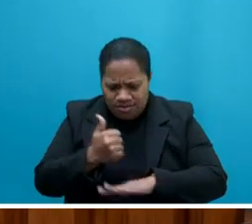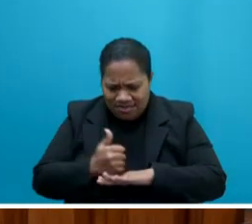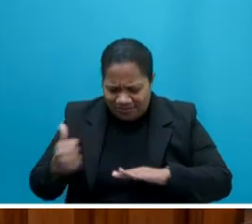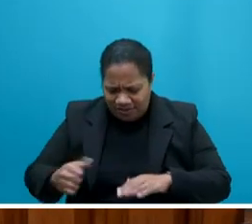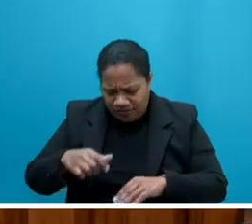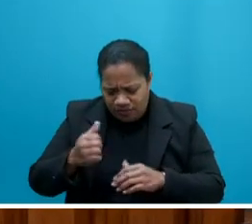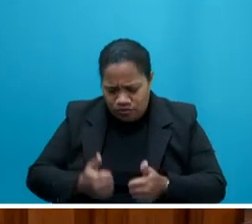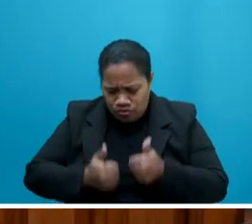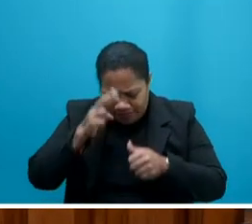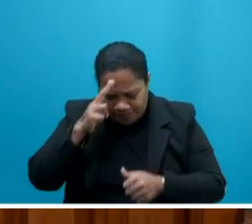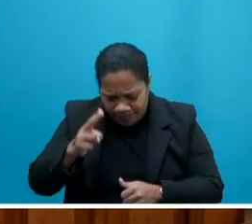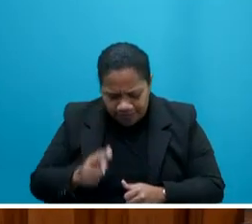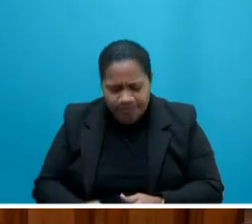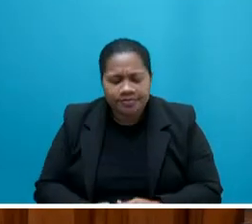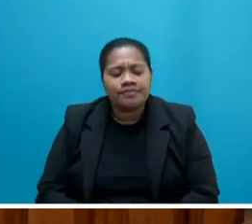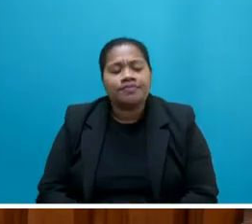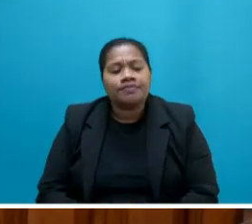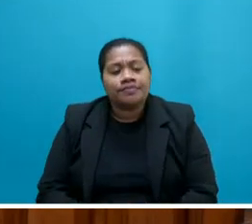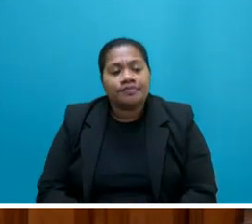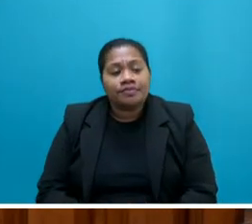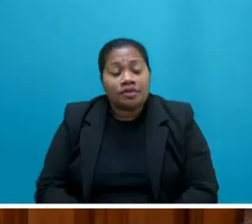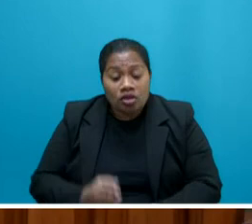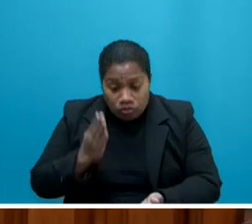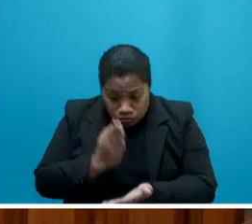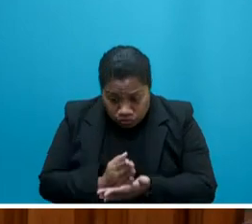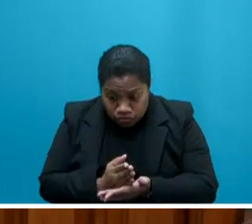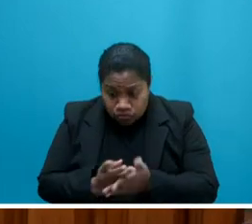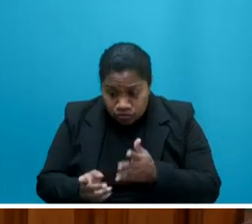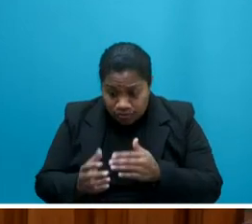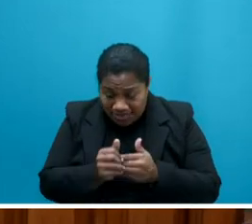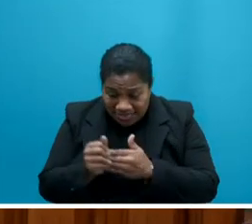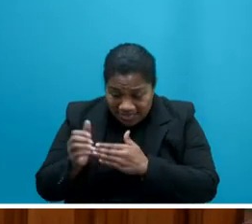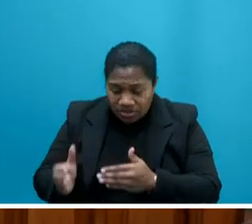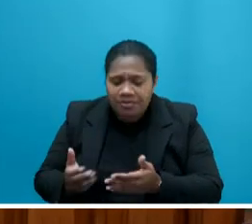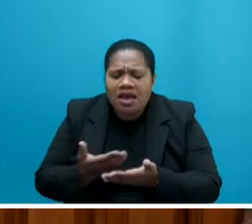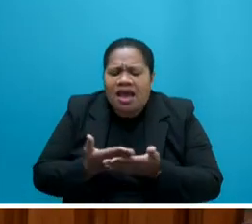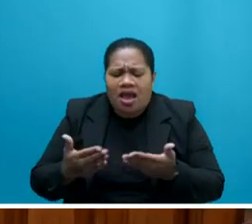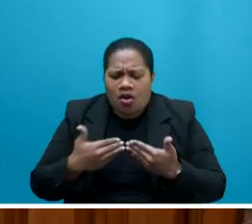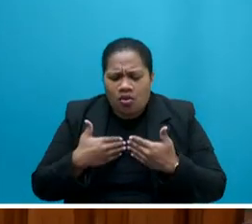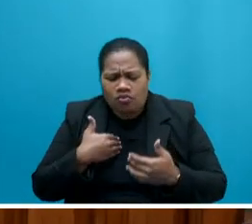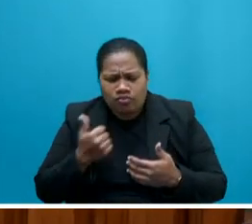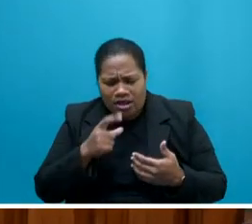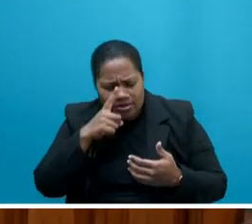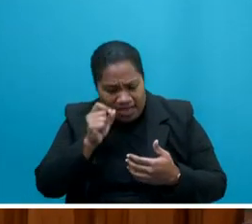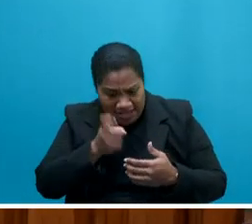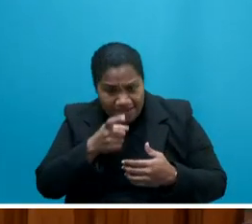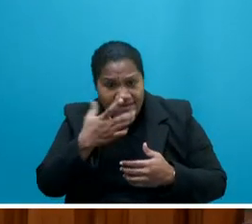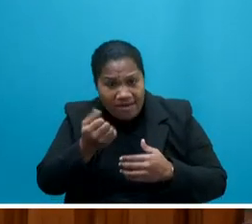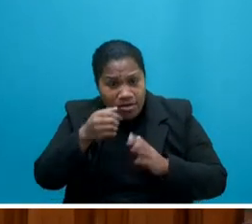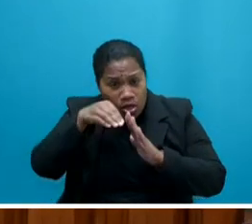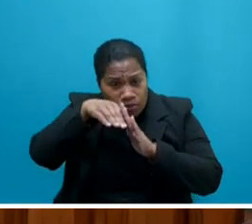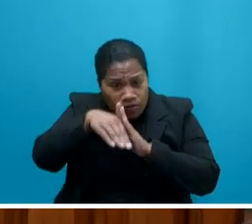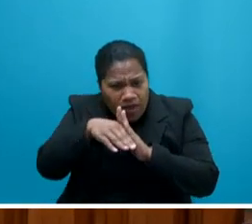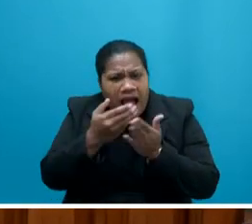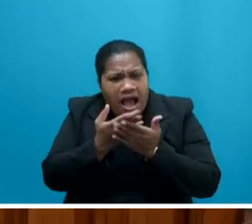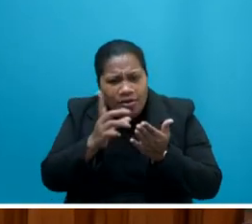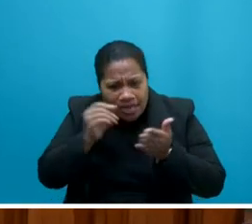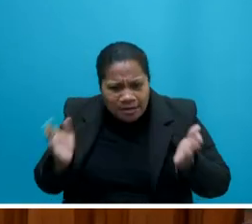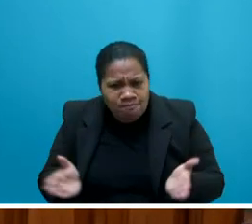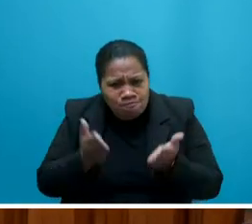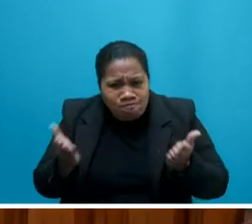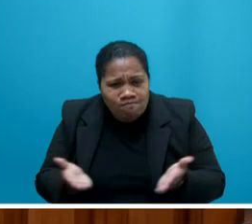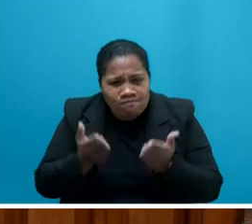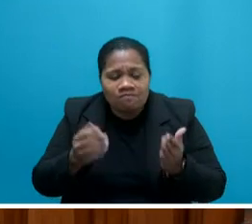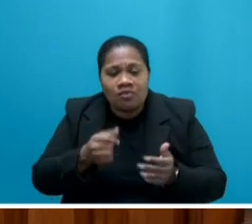one, the true test of leadership is how well you function in a crisis. Number two, the most powerful leadership